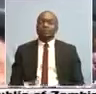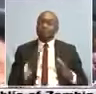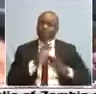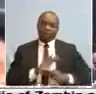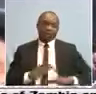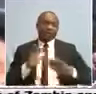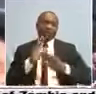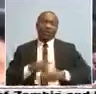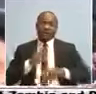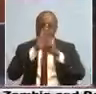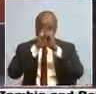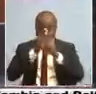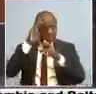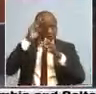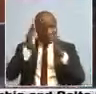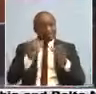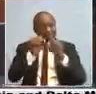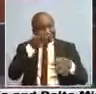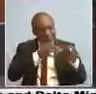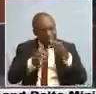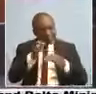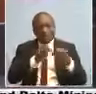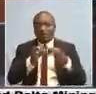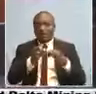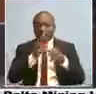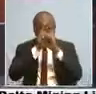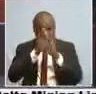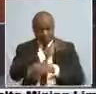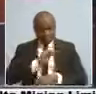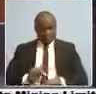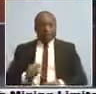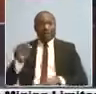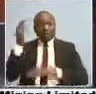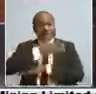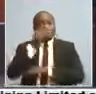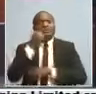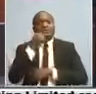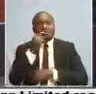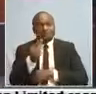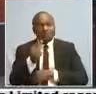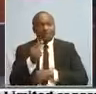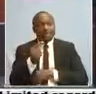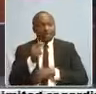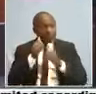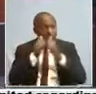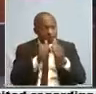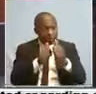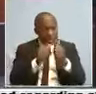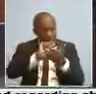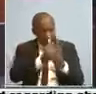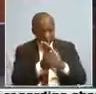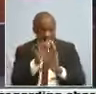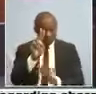Order. Honorable Minister, maybe you can just clarify. The Honorable Member for Nalolo was saying, in accordance with